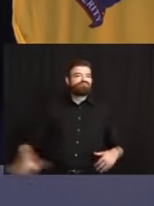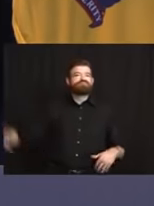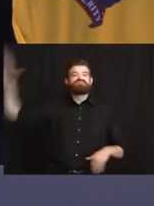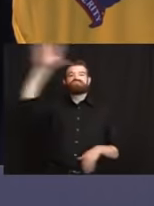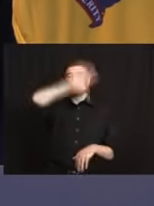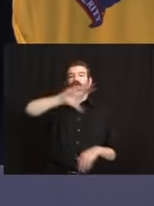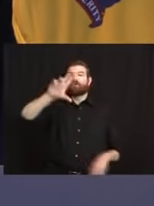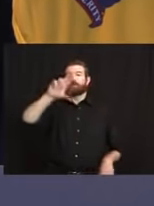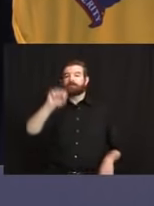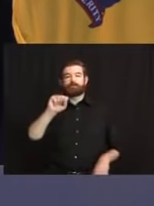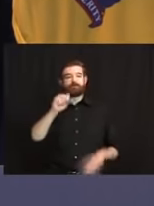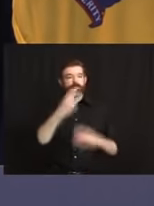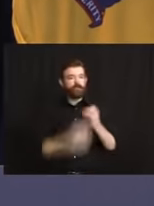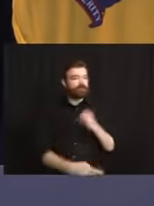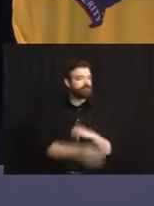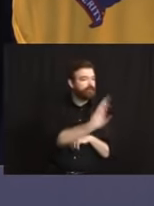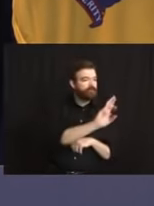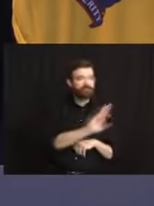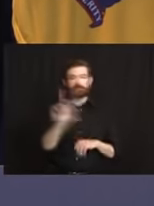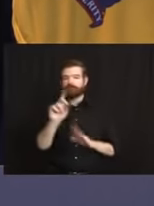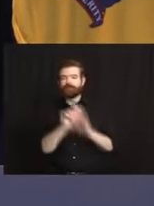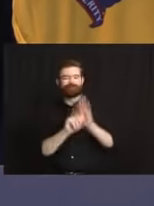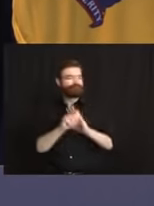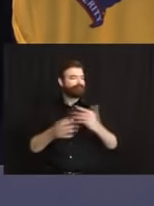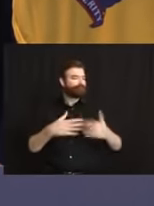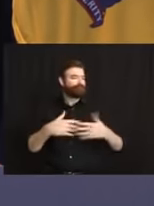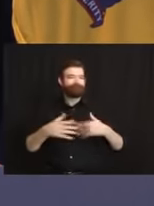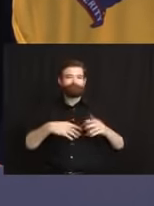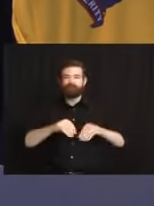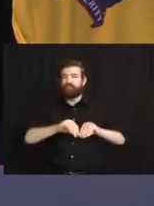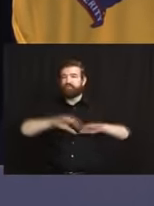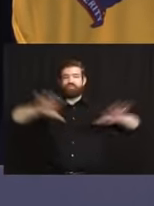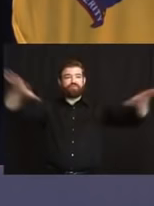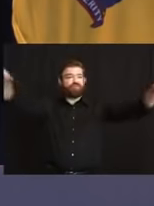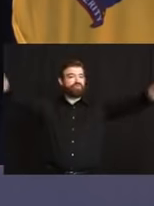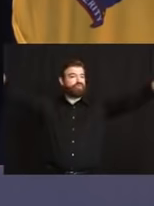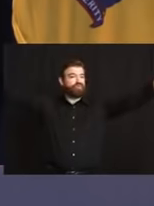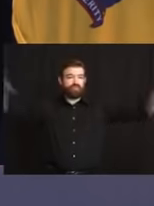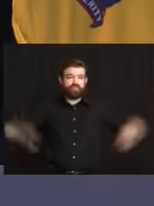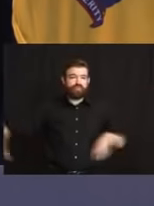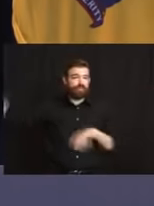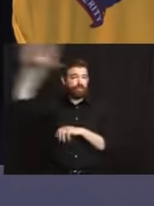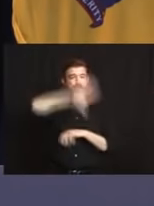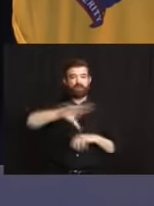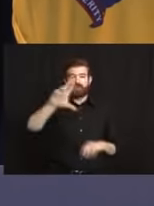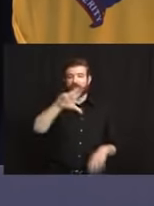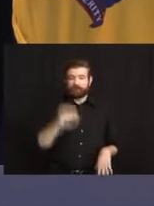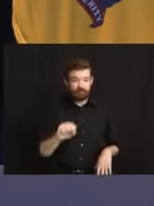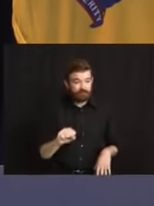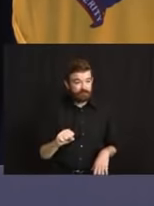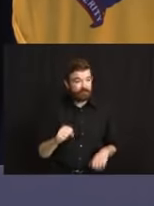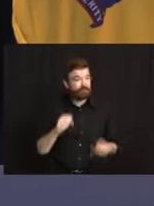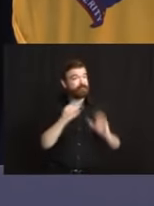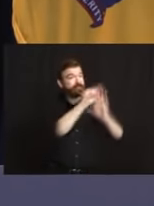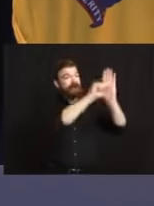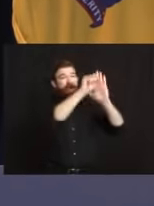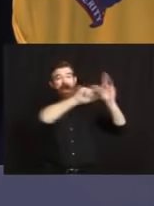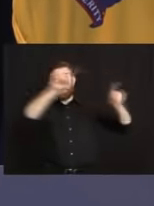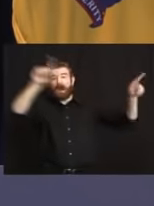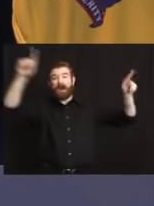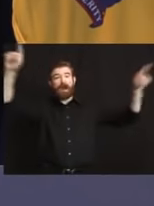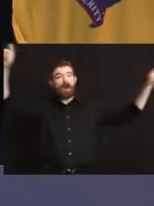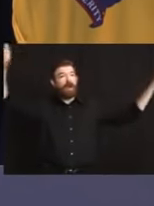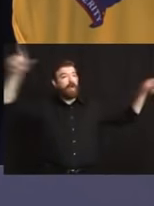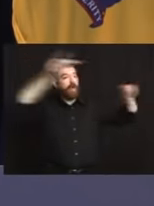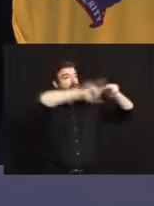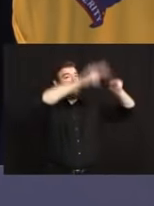fact of the matter is, sadly, with a heavy heart, the cases are going up and not down. The need for federal cash, direct assistance for American